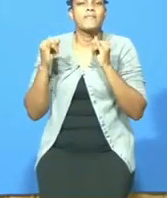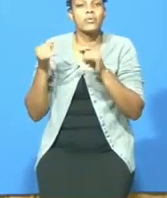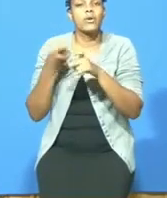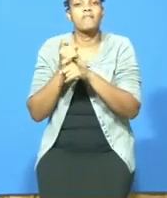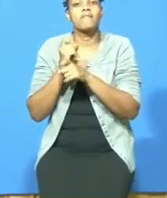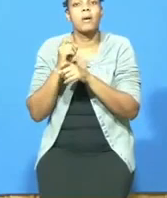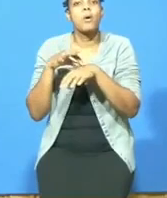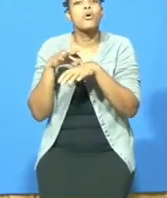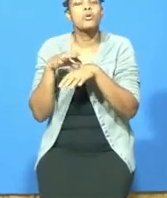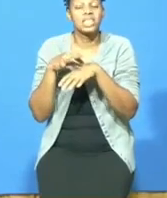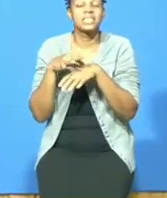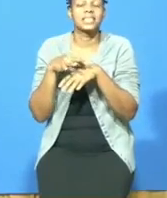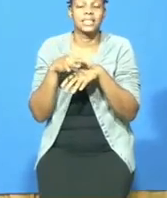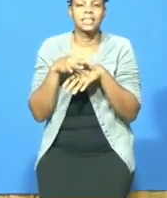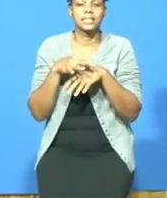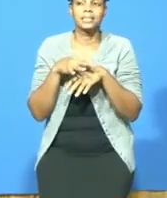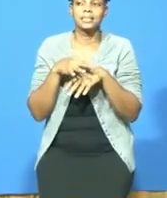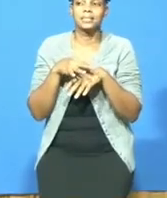earth.